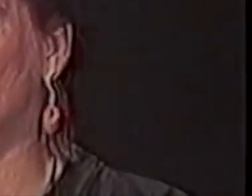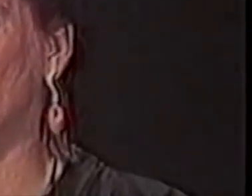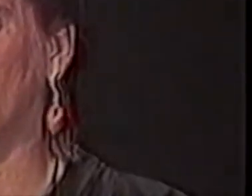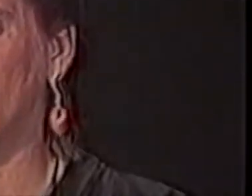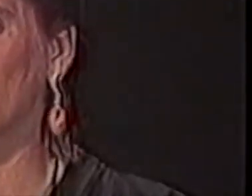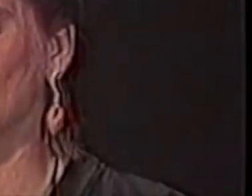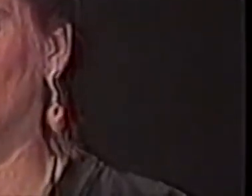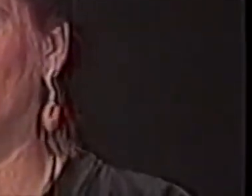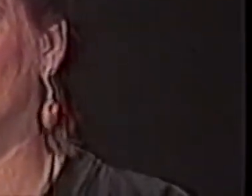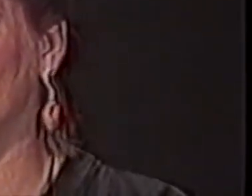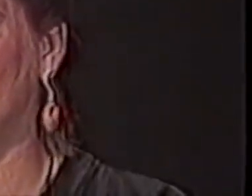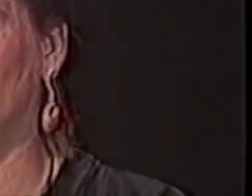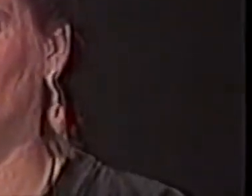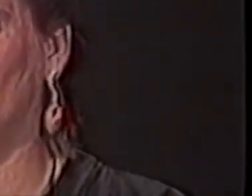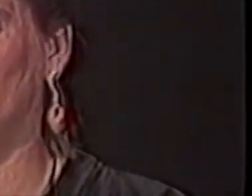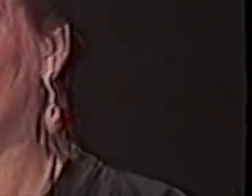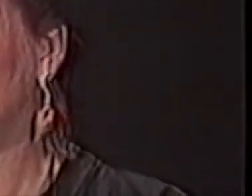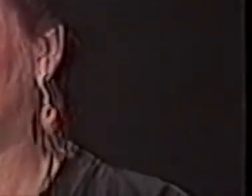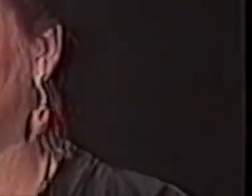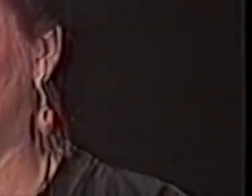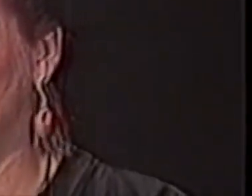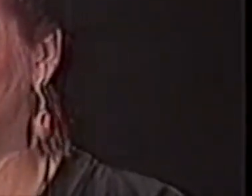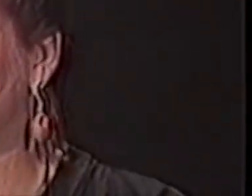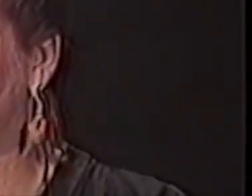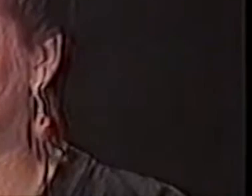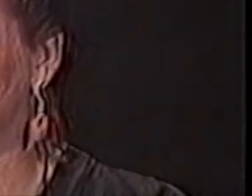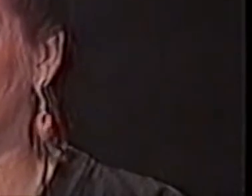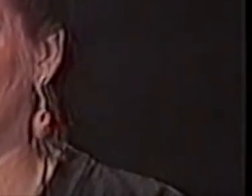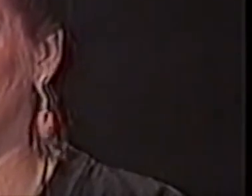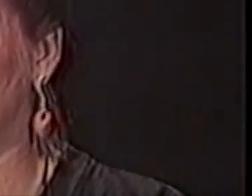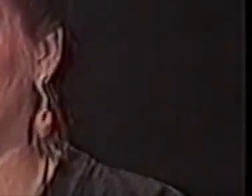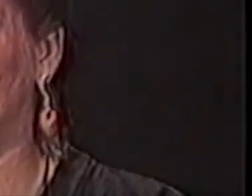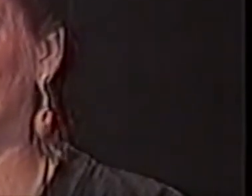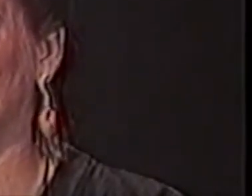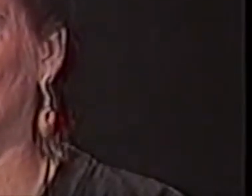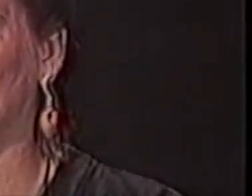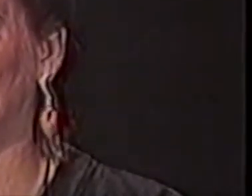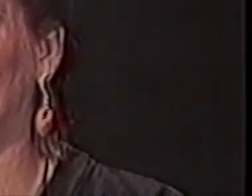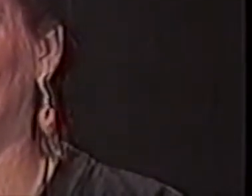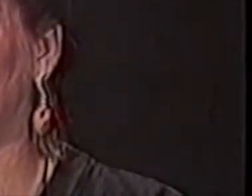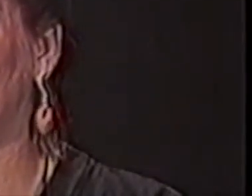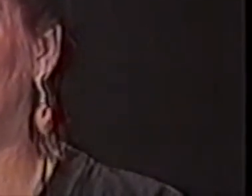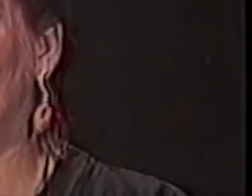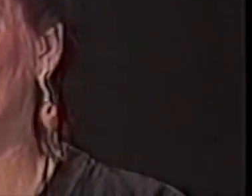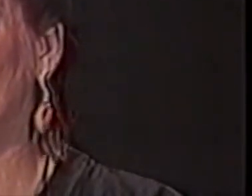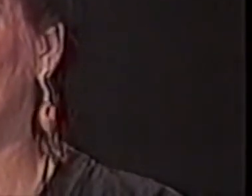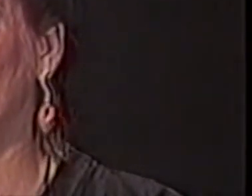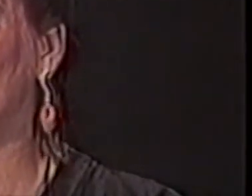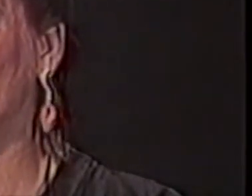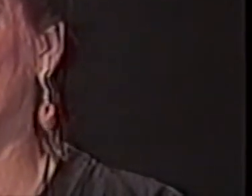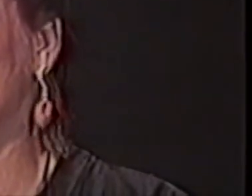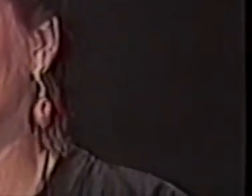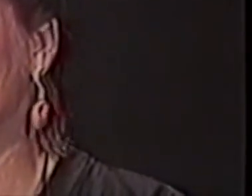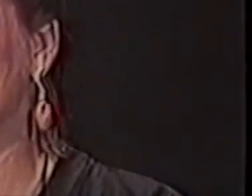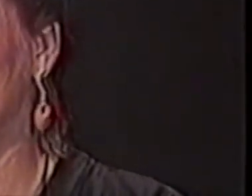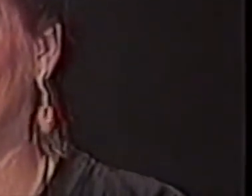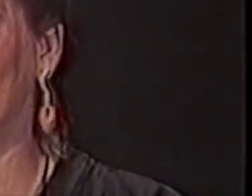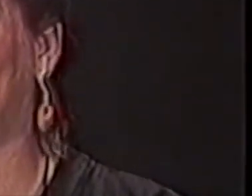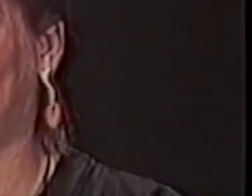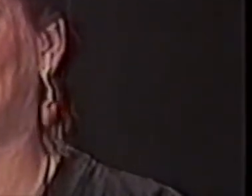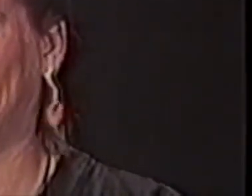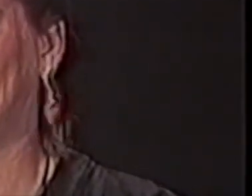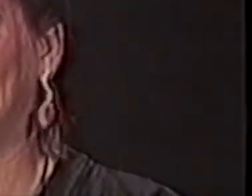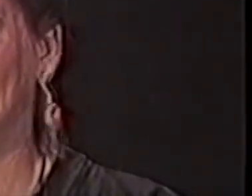Because before I felt so isolated and alone. And once you get into the system, you figure out that you're really not. You know, it just takes